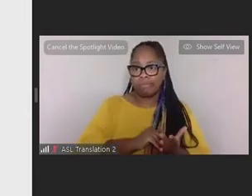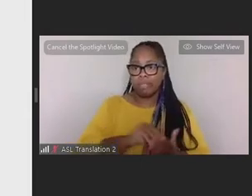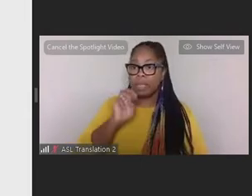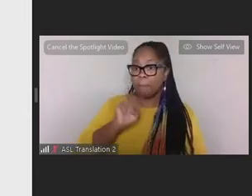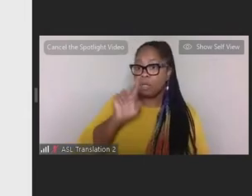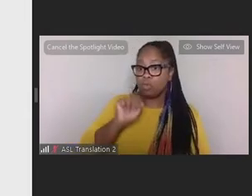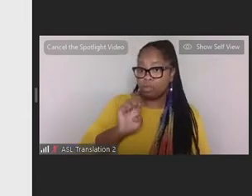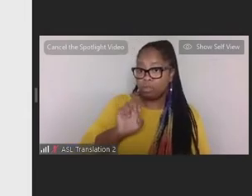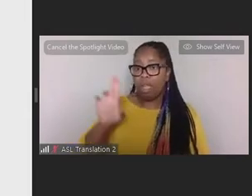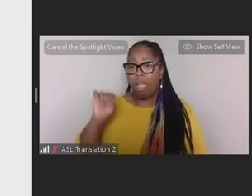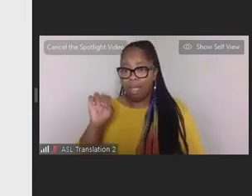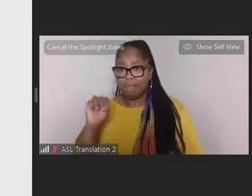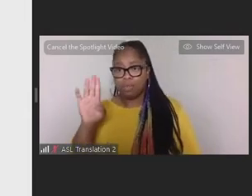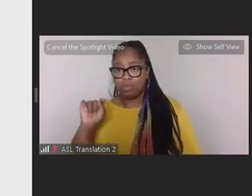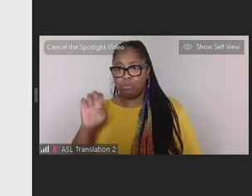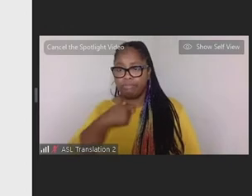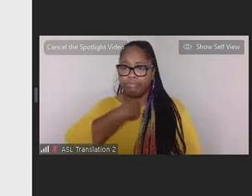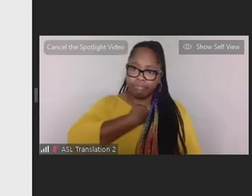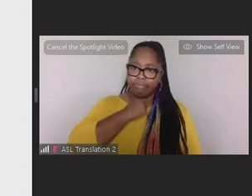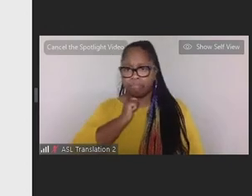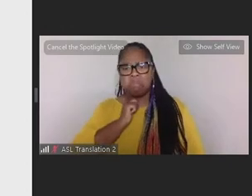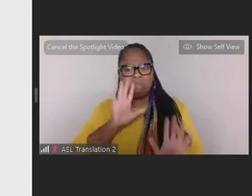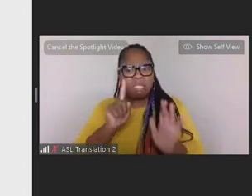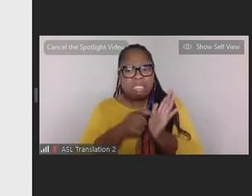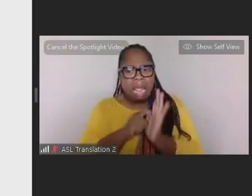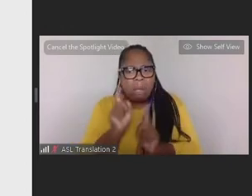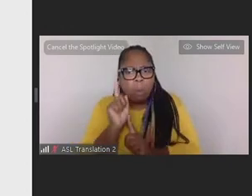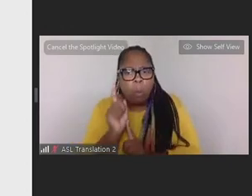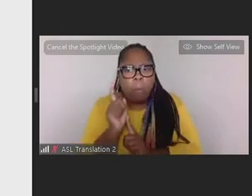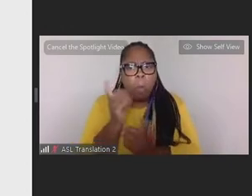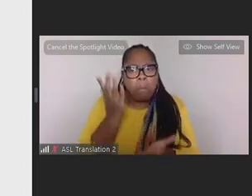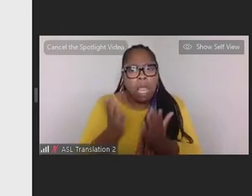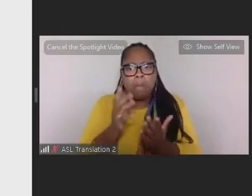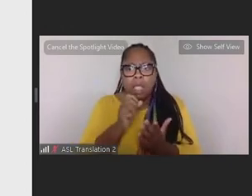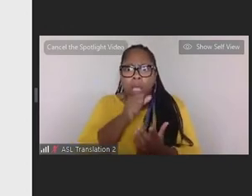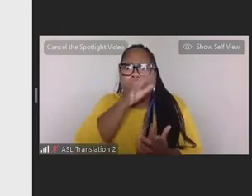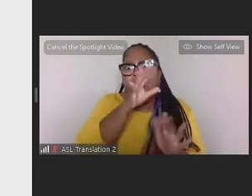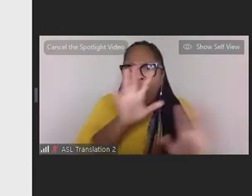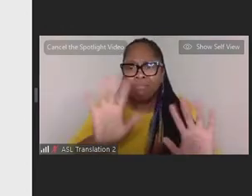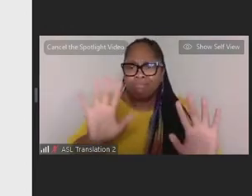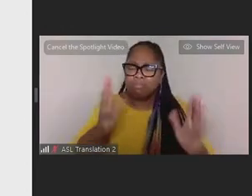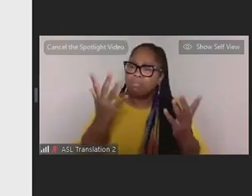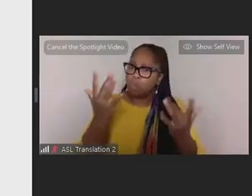unmuting registered speakers may take a moment as we are adjusting to this new hearing format, so thank you for your